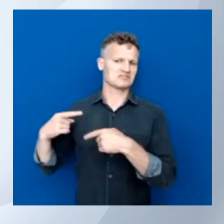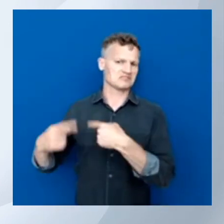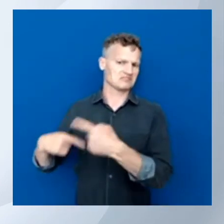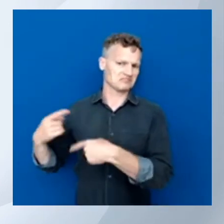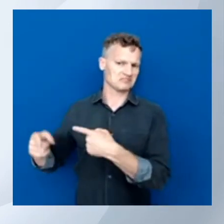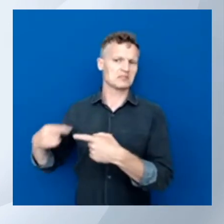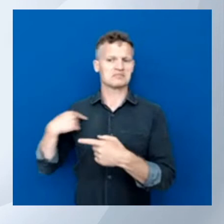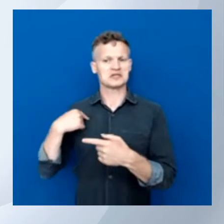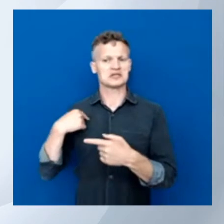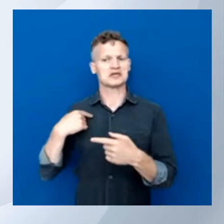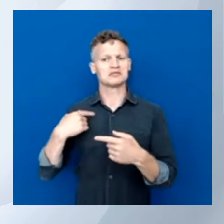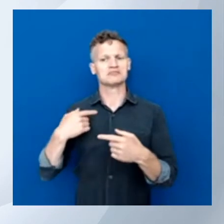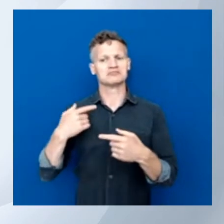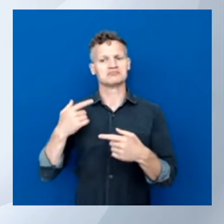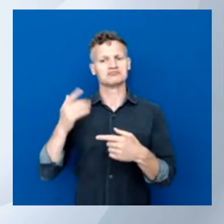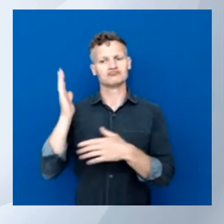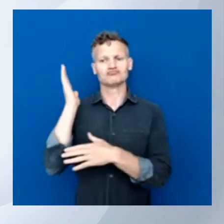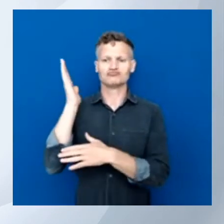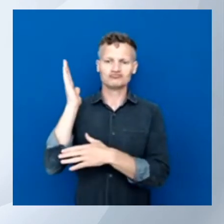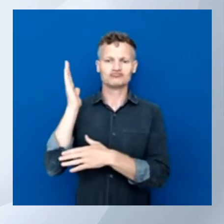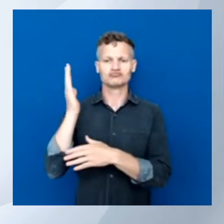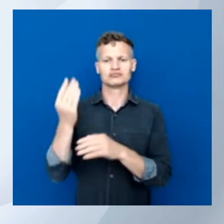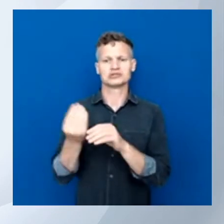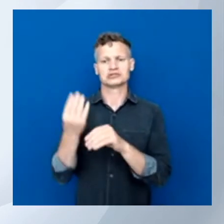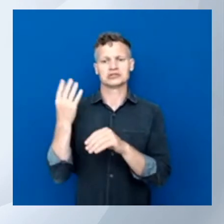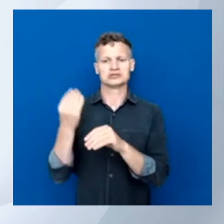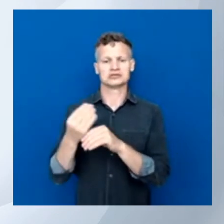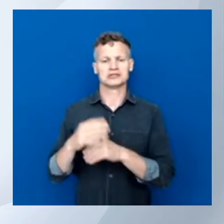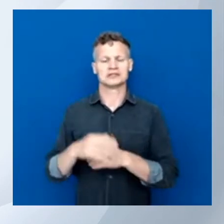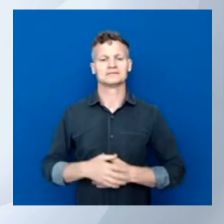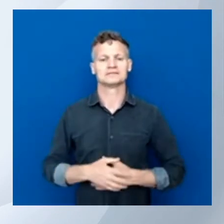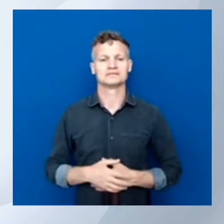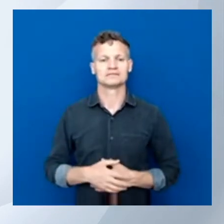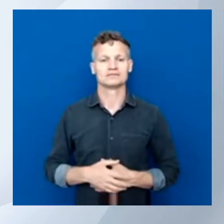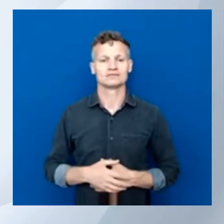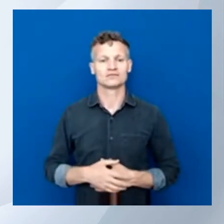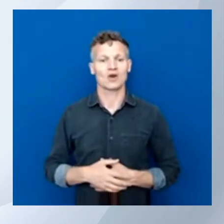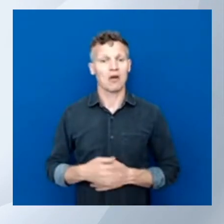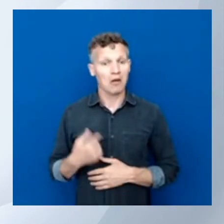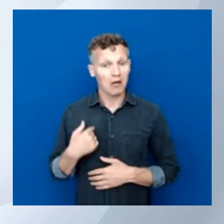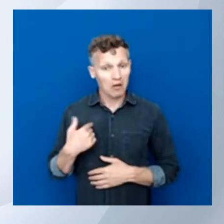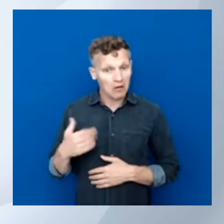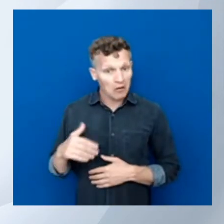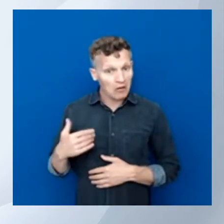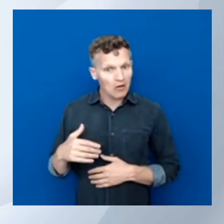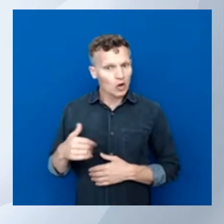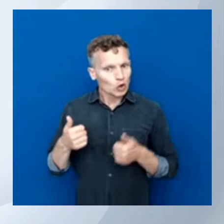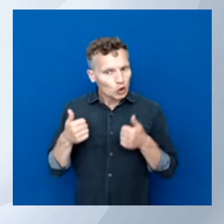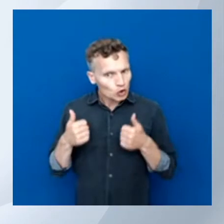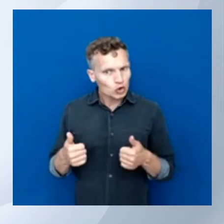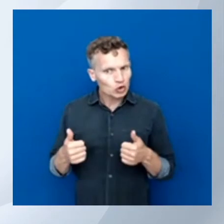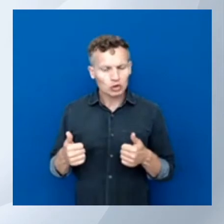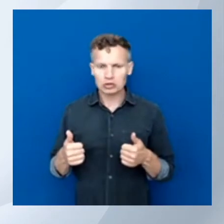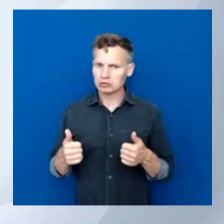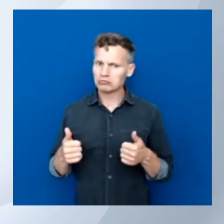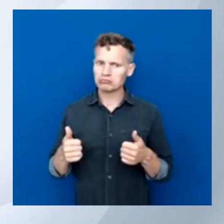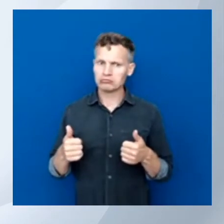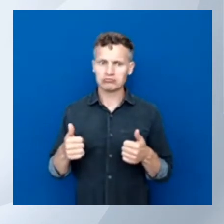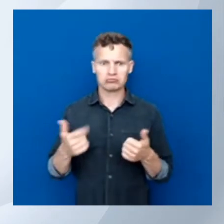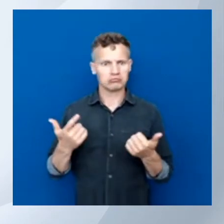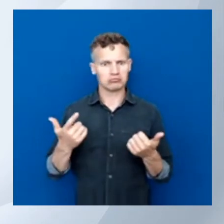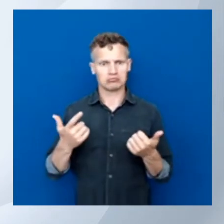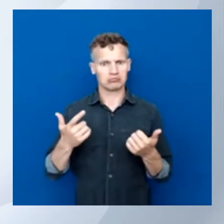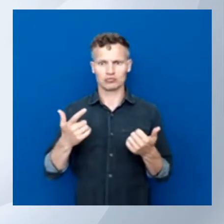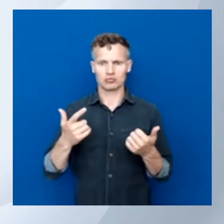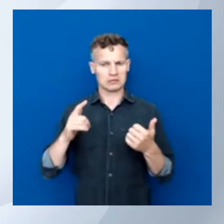Now, this all sounds kind of too good to be true. You've got really nice visualization of where all of your backends live. You can really nicely